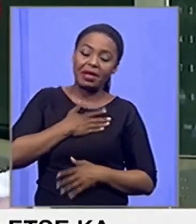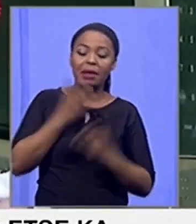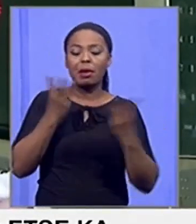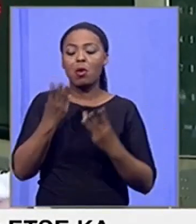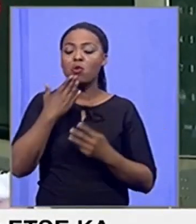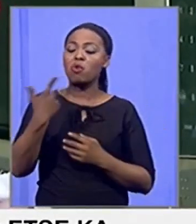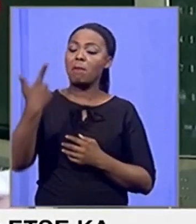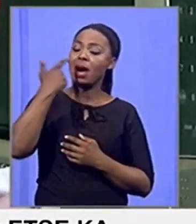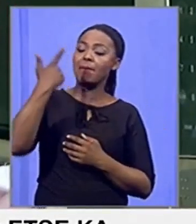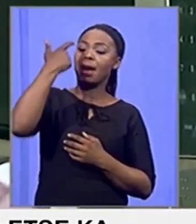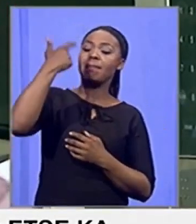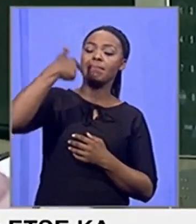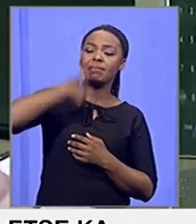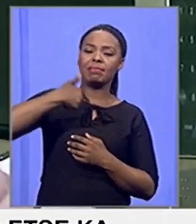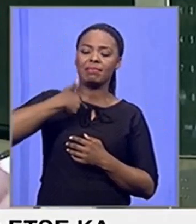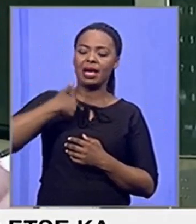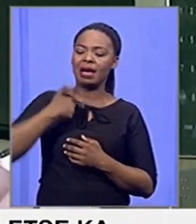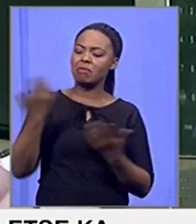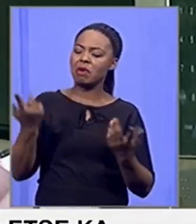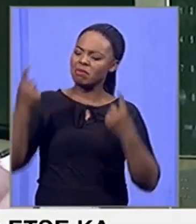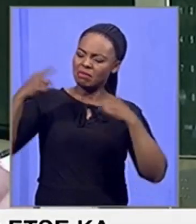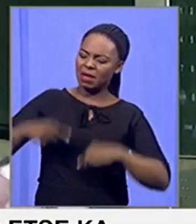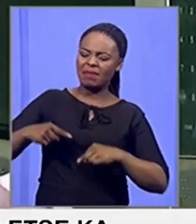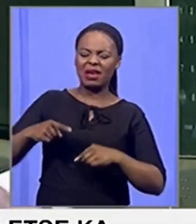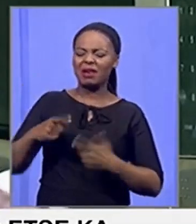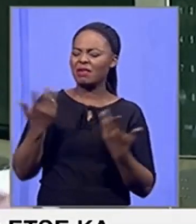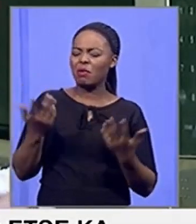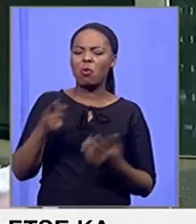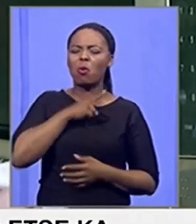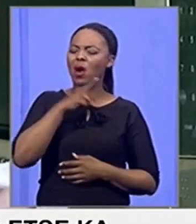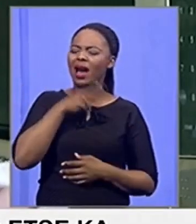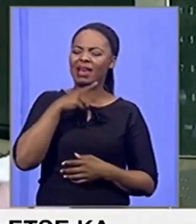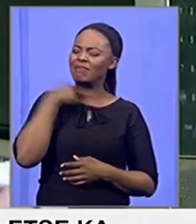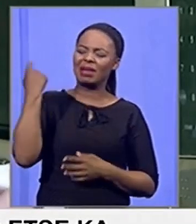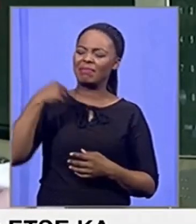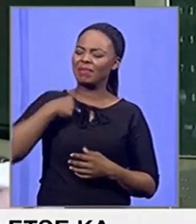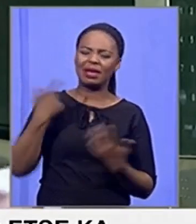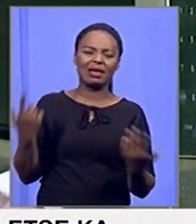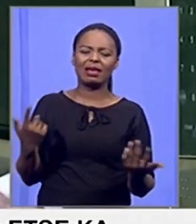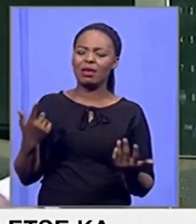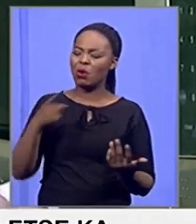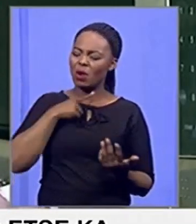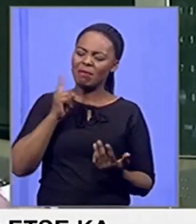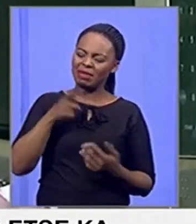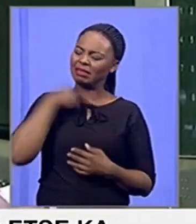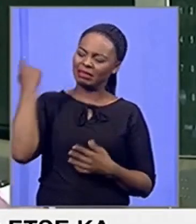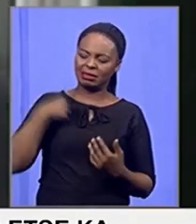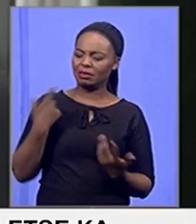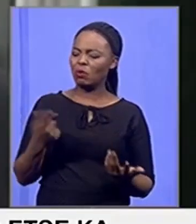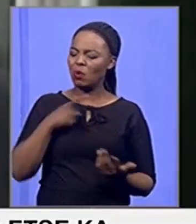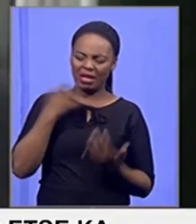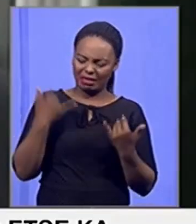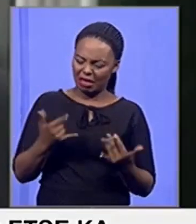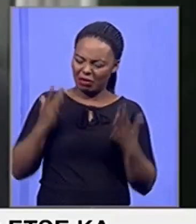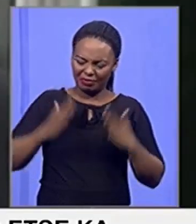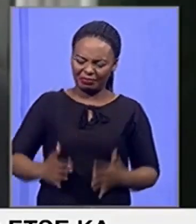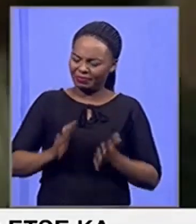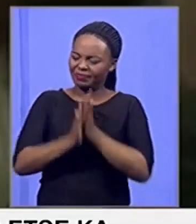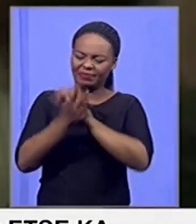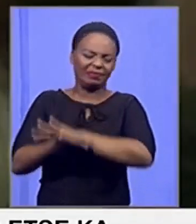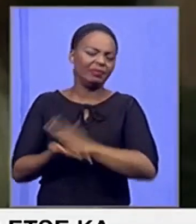nthunya hona bane ba tla mfeleletsa ba mpolaile tlar hobane ha ke sa le motho mo ke leng teng. Ngongoreho